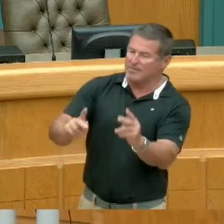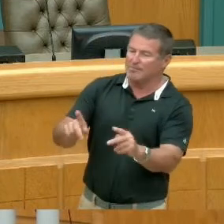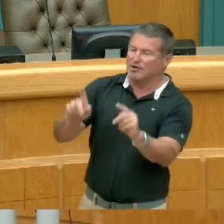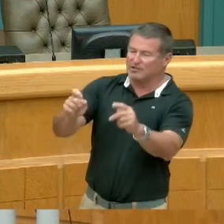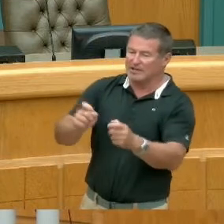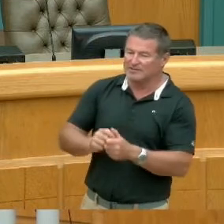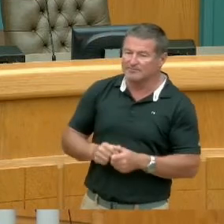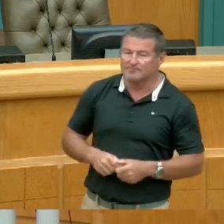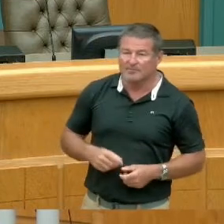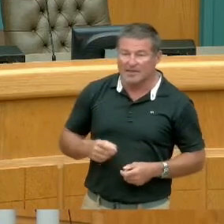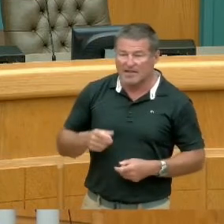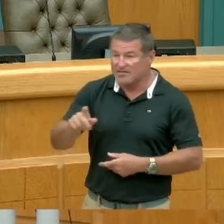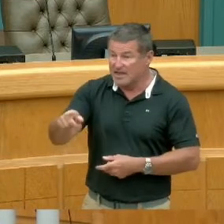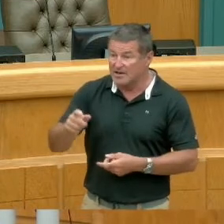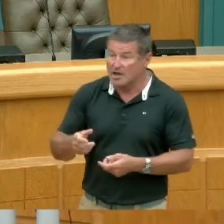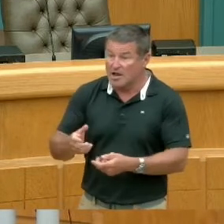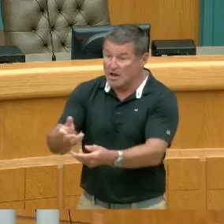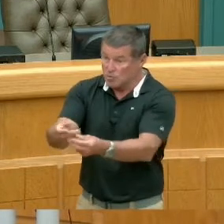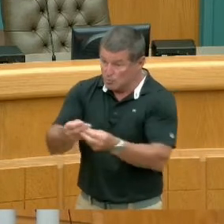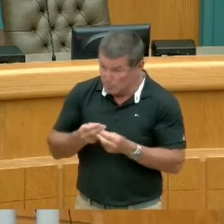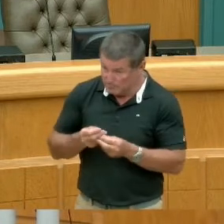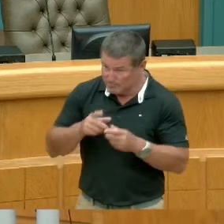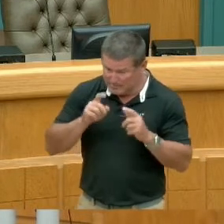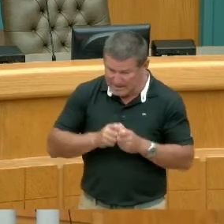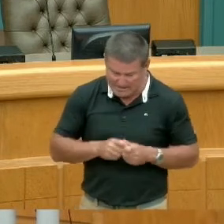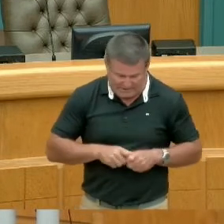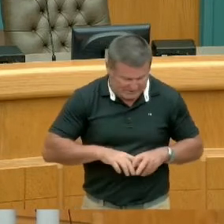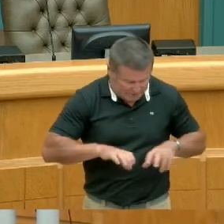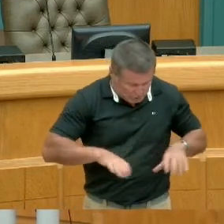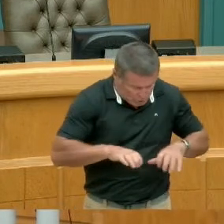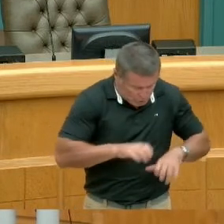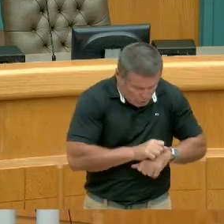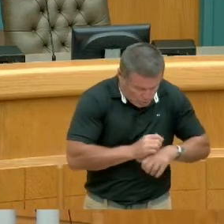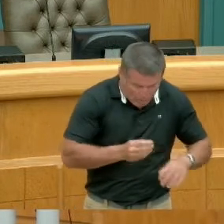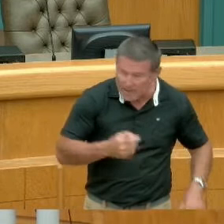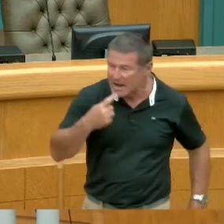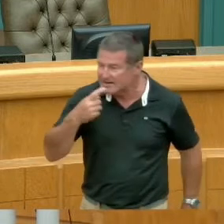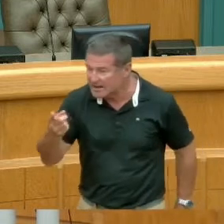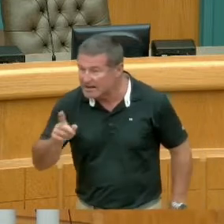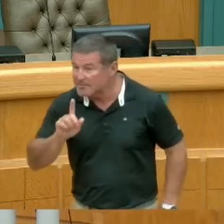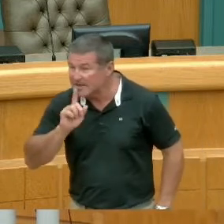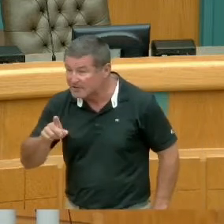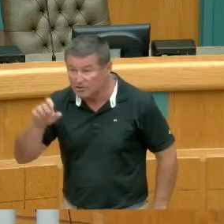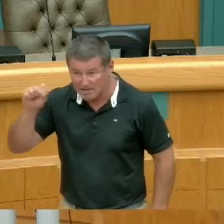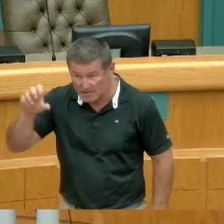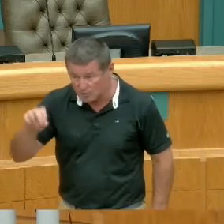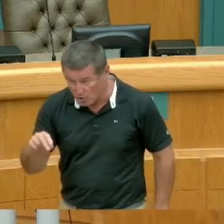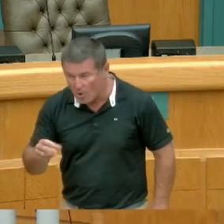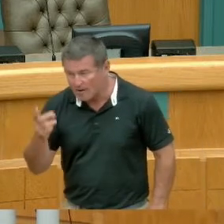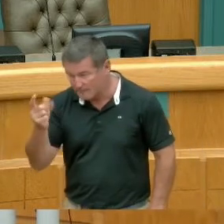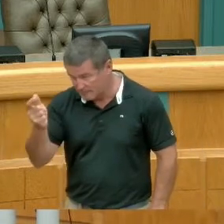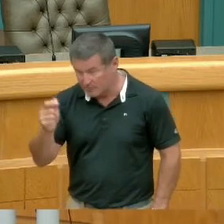those results as fast as possible. Why? Because when those results come in, we're able to isolate